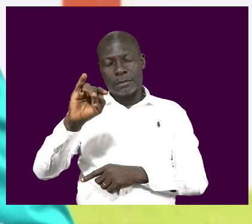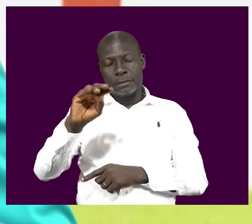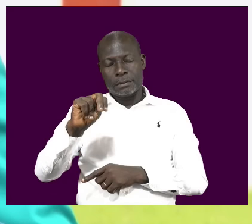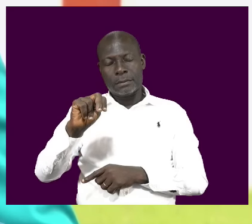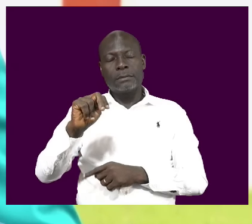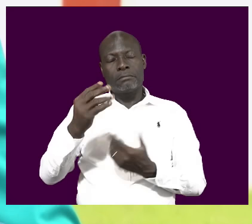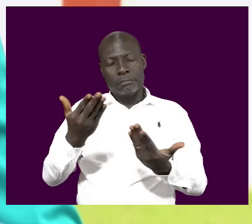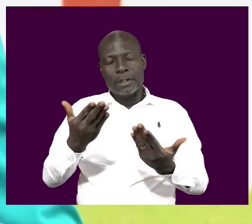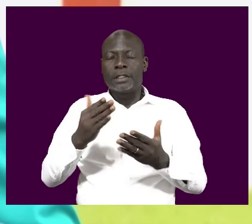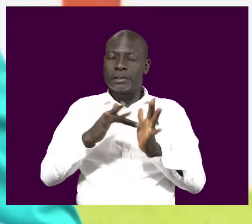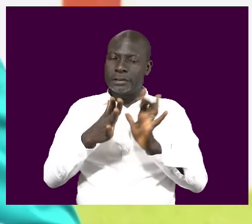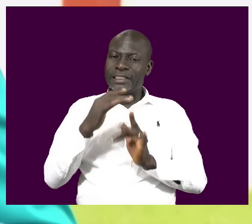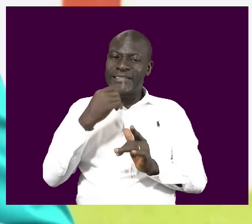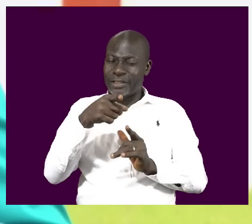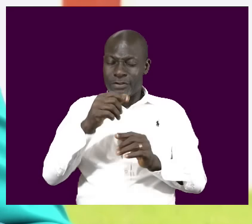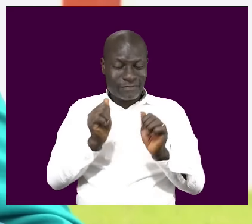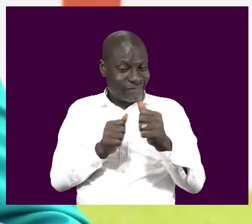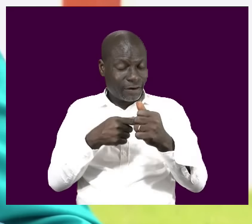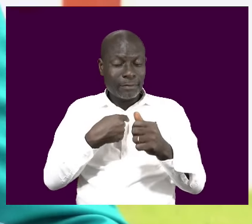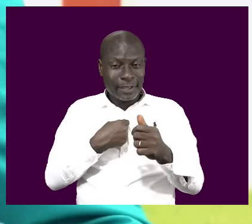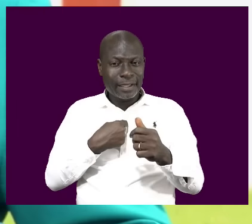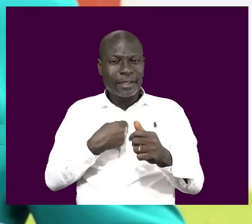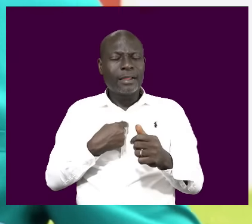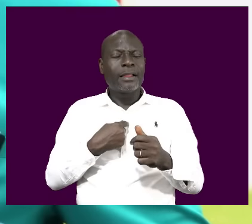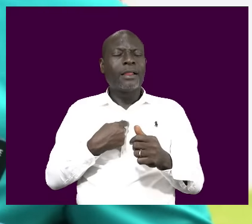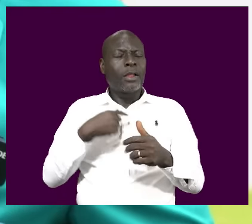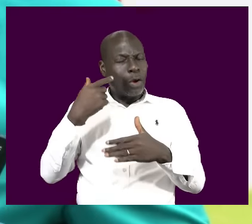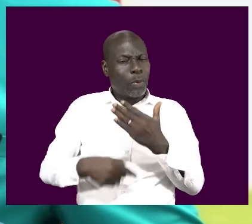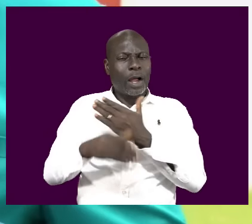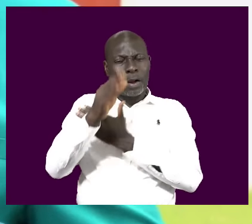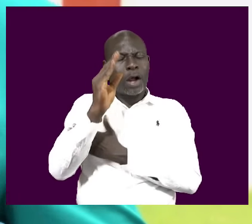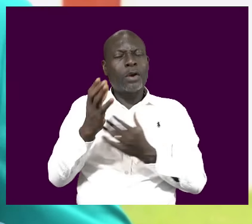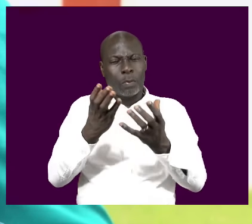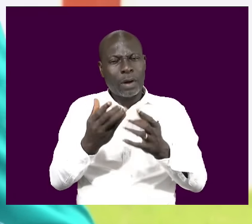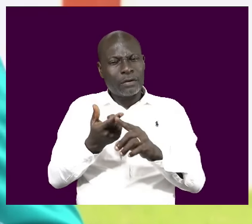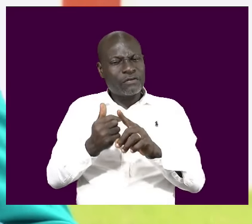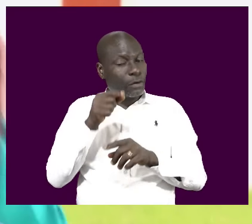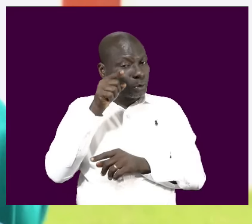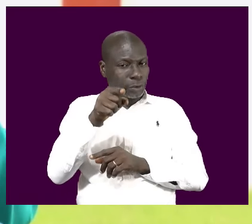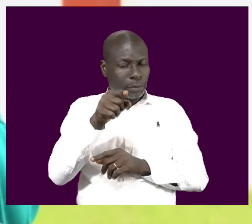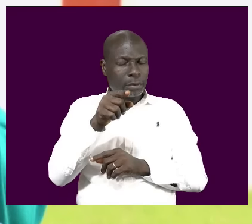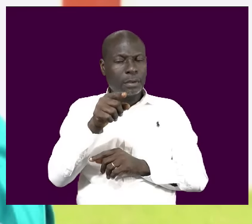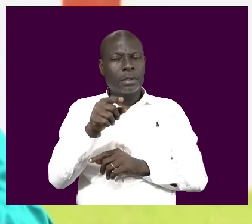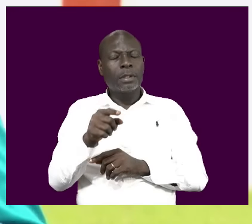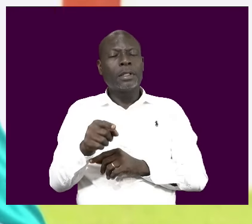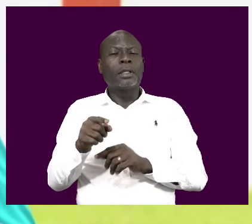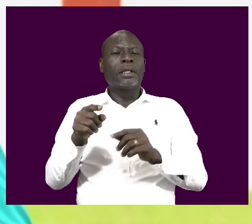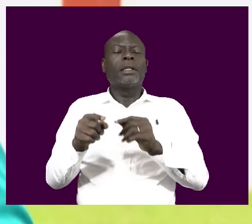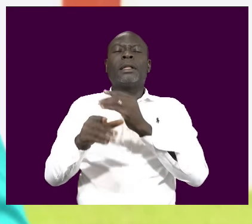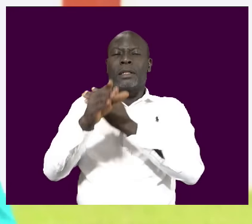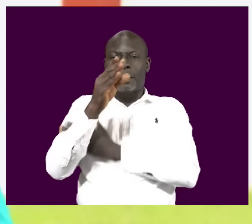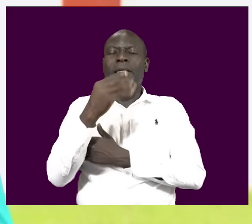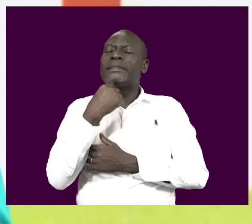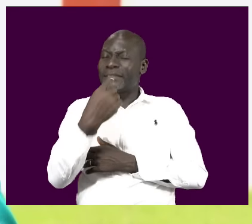nese enam ujidie woni mu, adie urade ayushafi wuncheno a wuye, ni urade se kan a wu